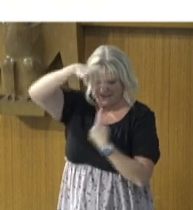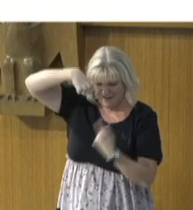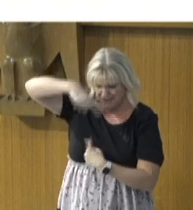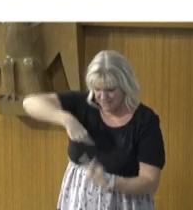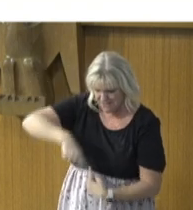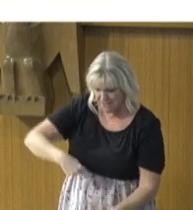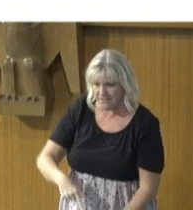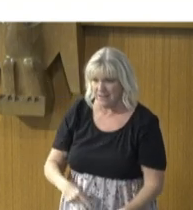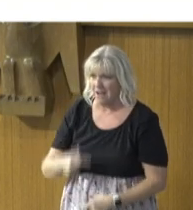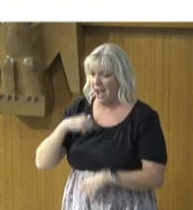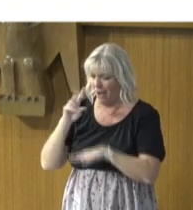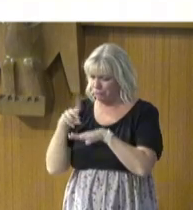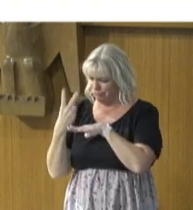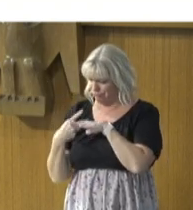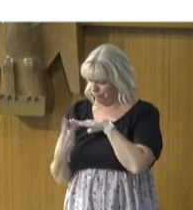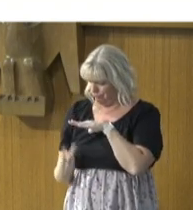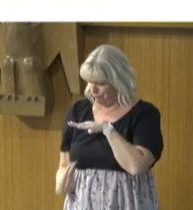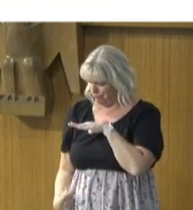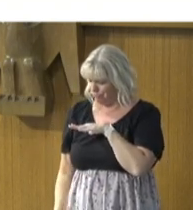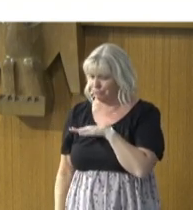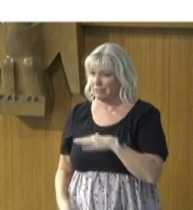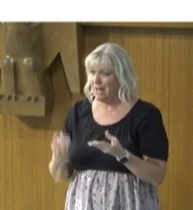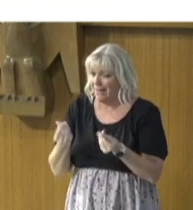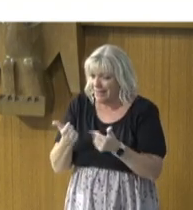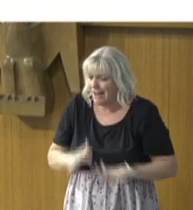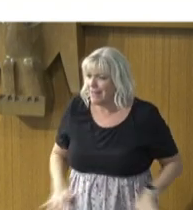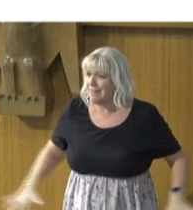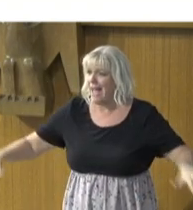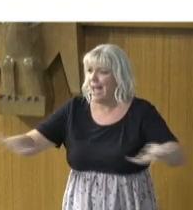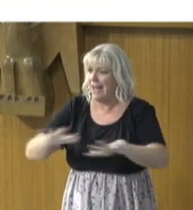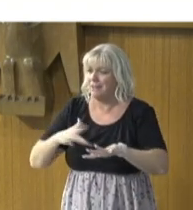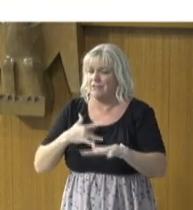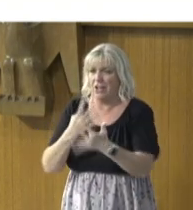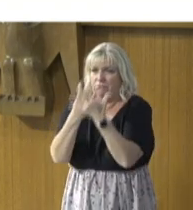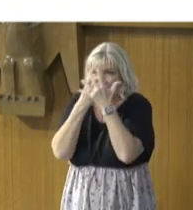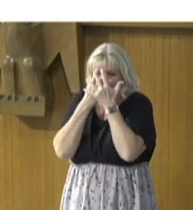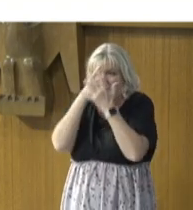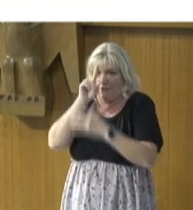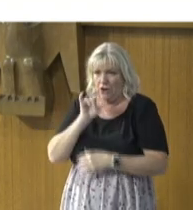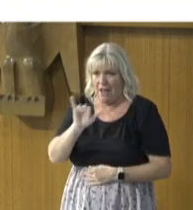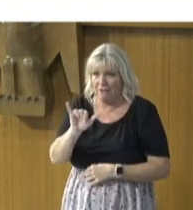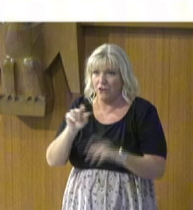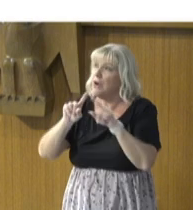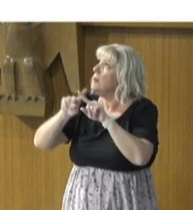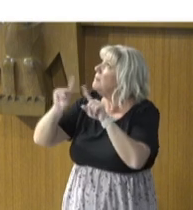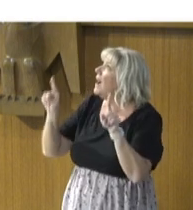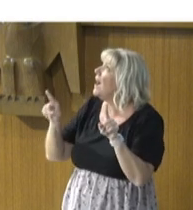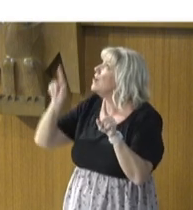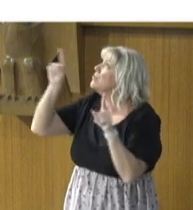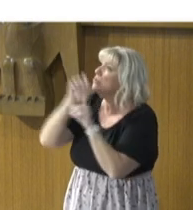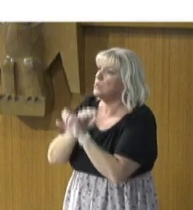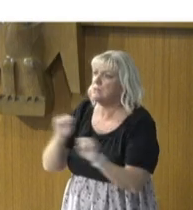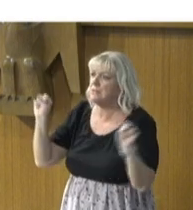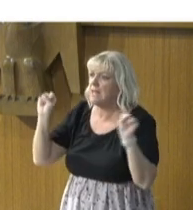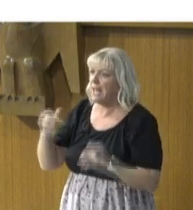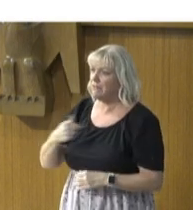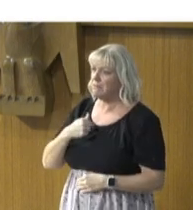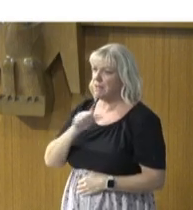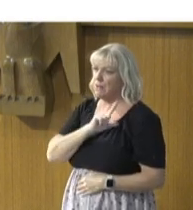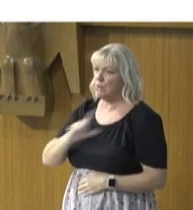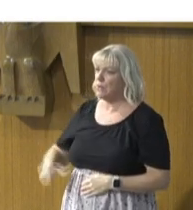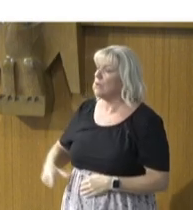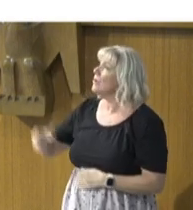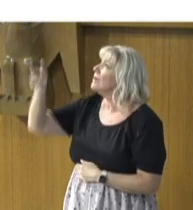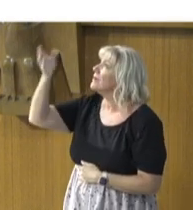I went down to the land whose bars closed upon me forever. Yet you brought up my life from the pit, O Lord my